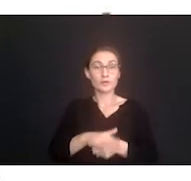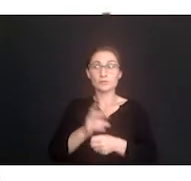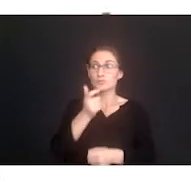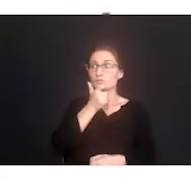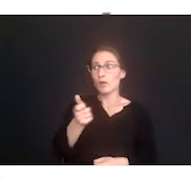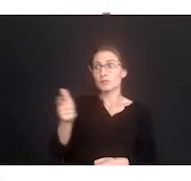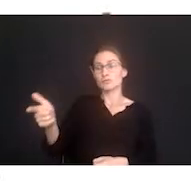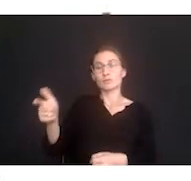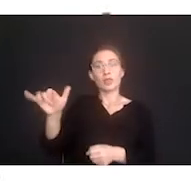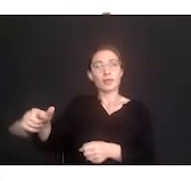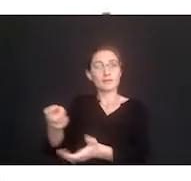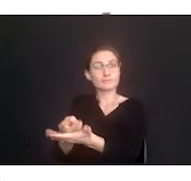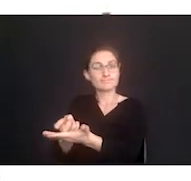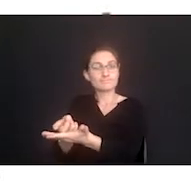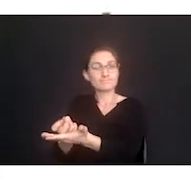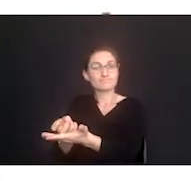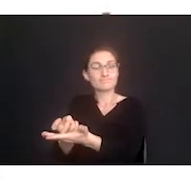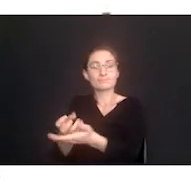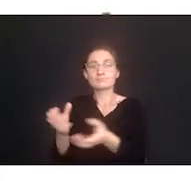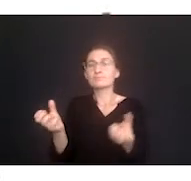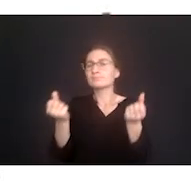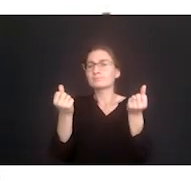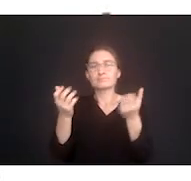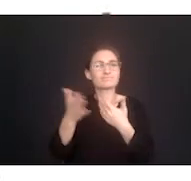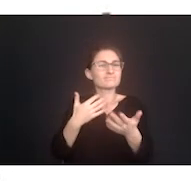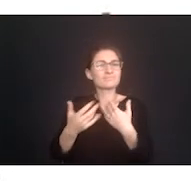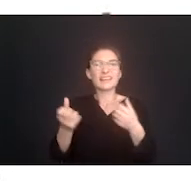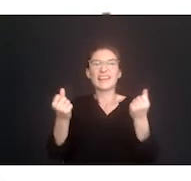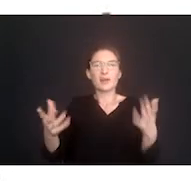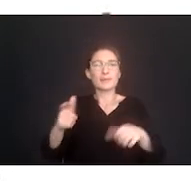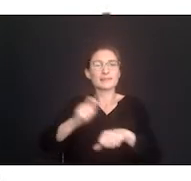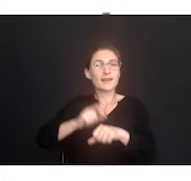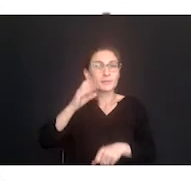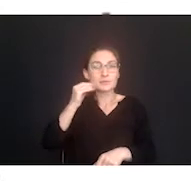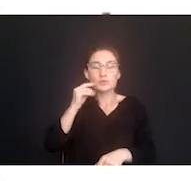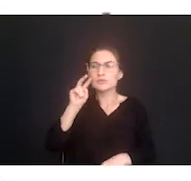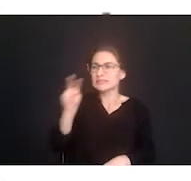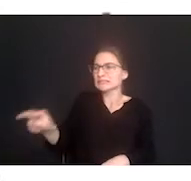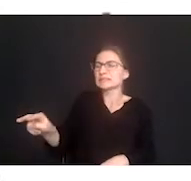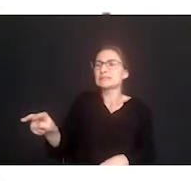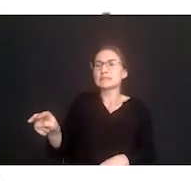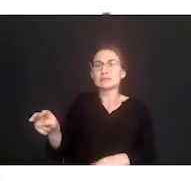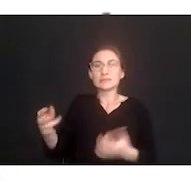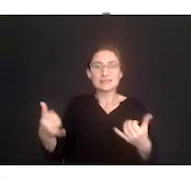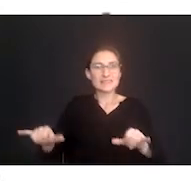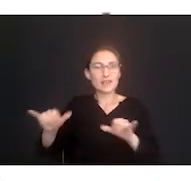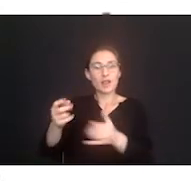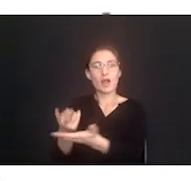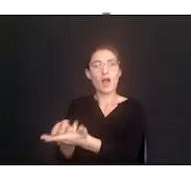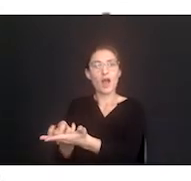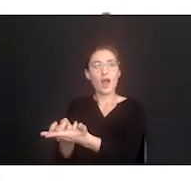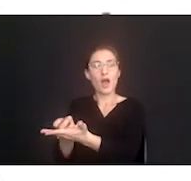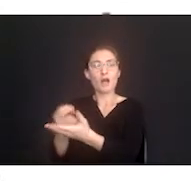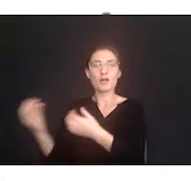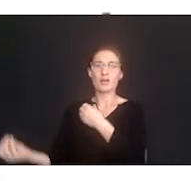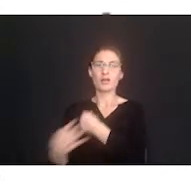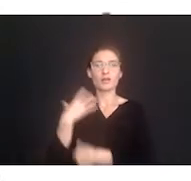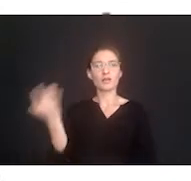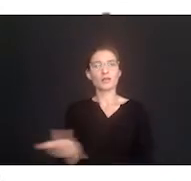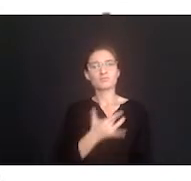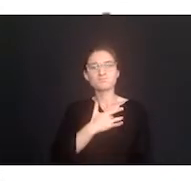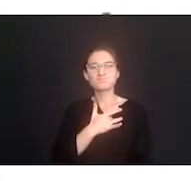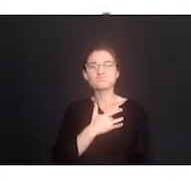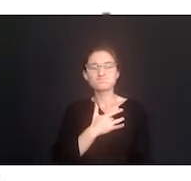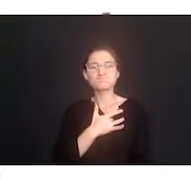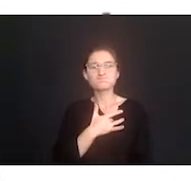loved one in distress during a seizure, no matter how many times they've seen their child or their loved one, the person that they care for,